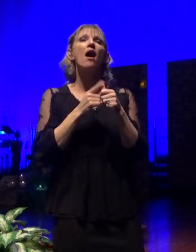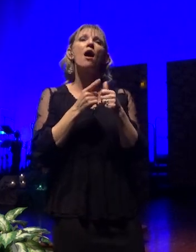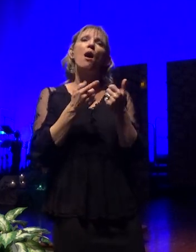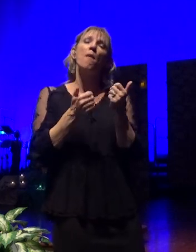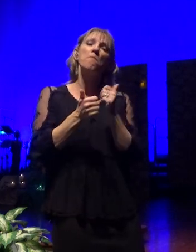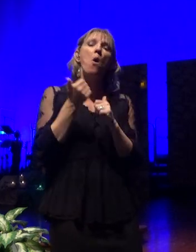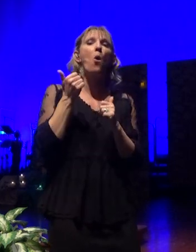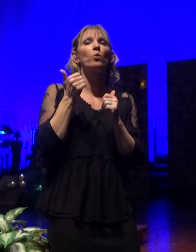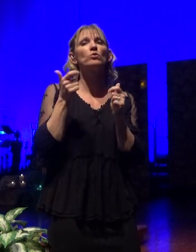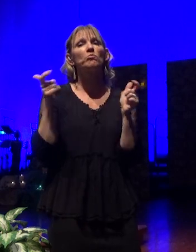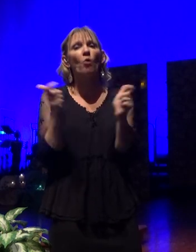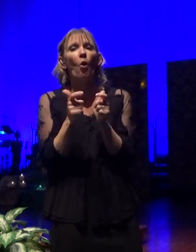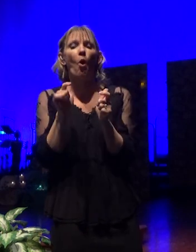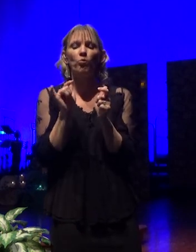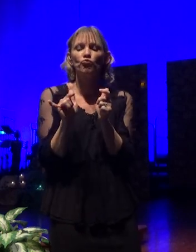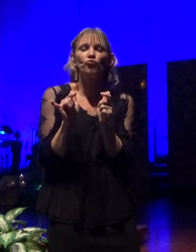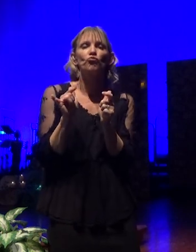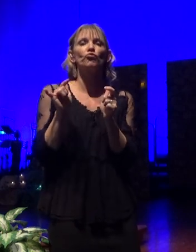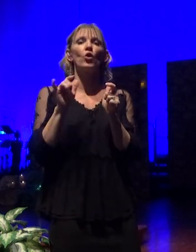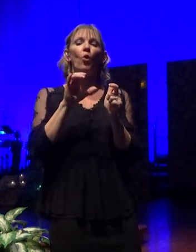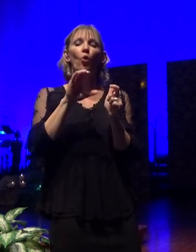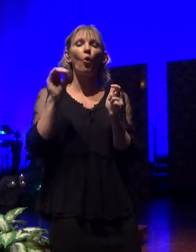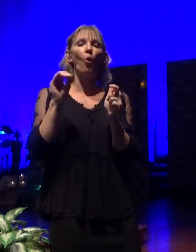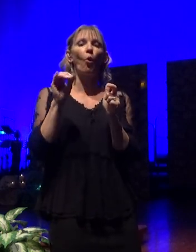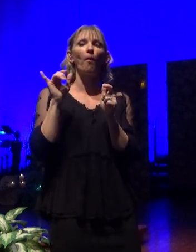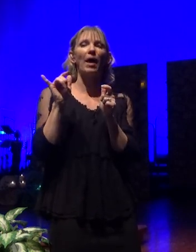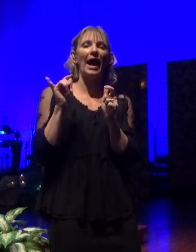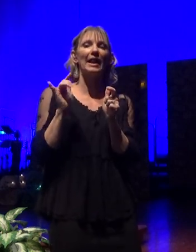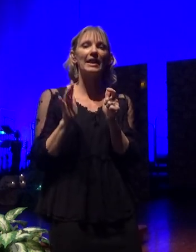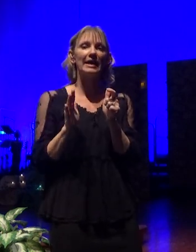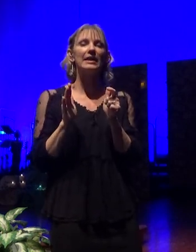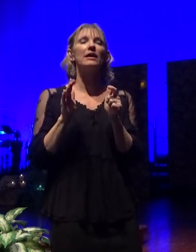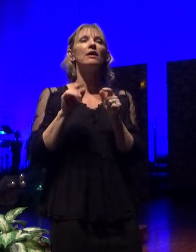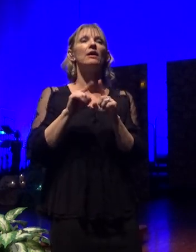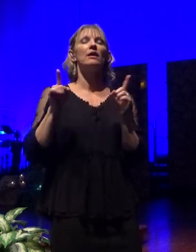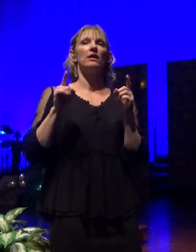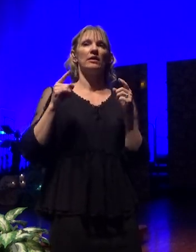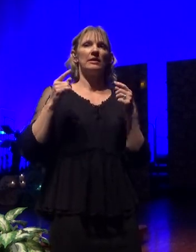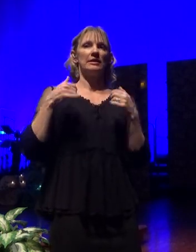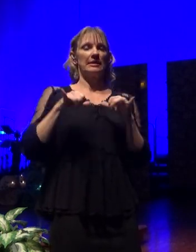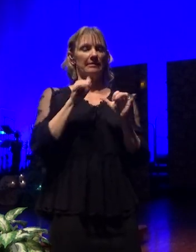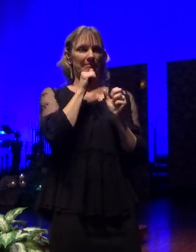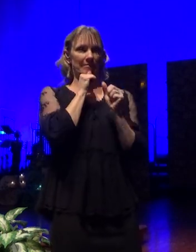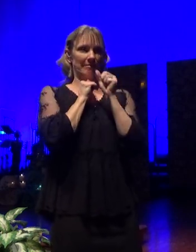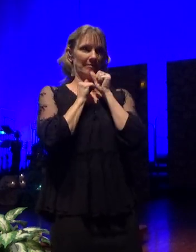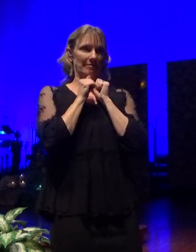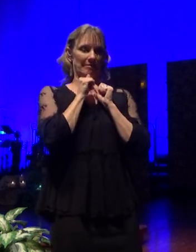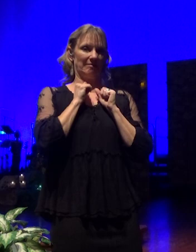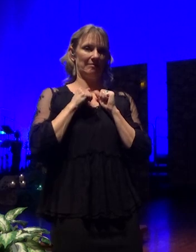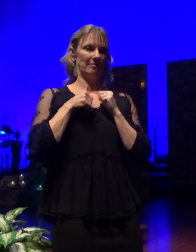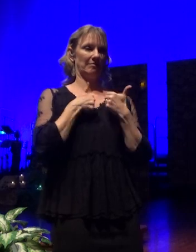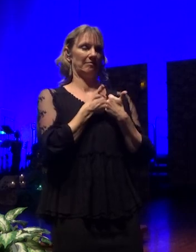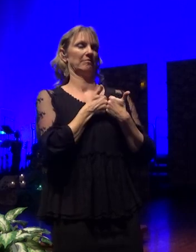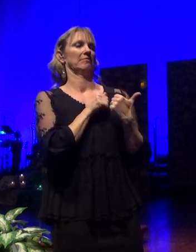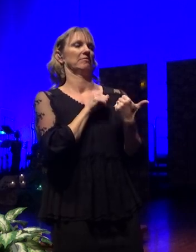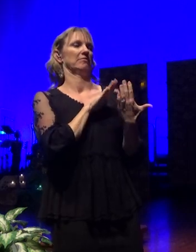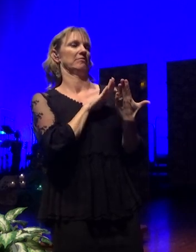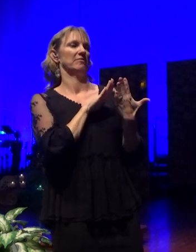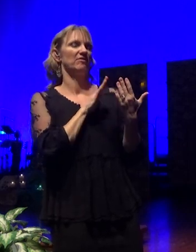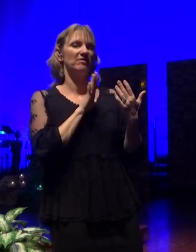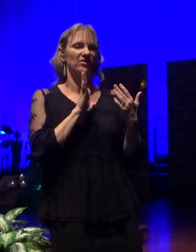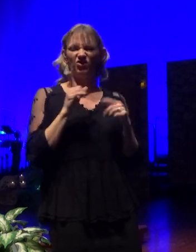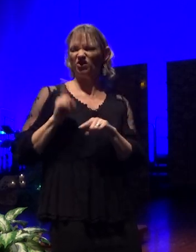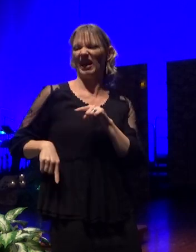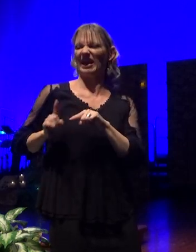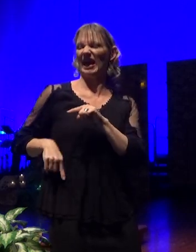smaller aircraft as a co-pilot, and she still had to endure every once in a while that pushback from people in her industry who said she couldn't